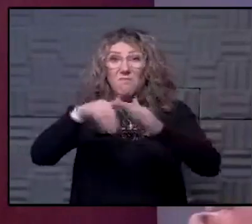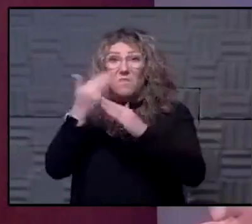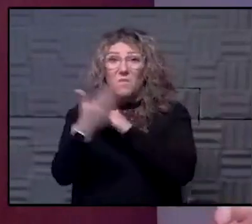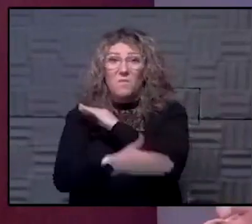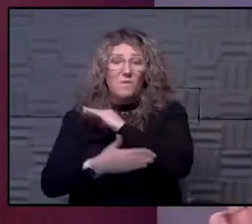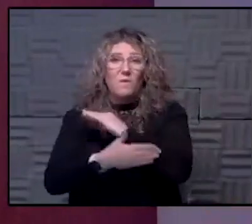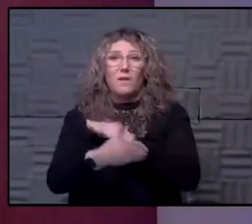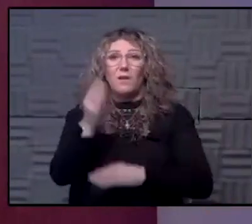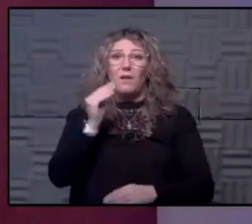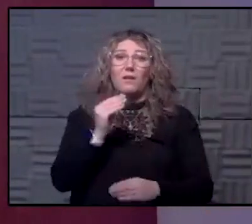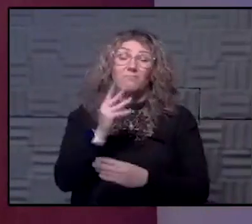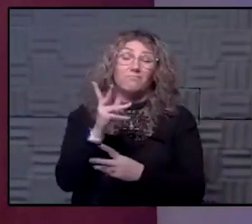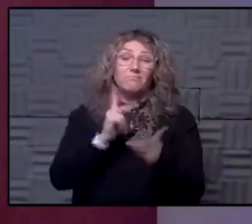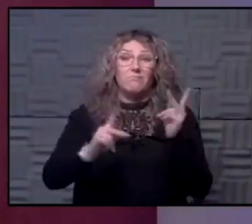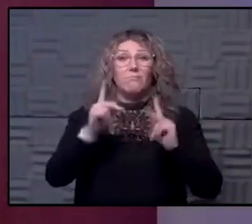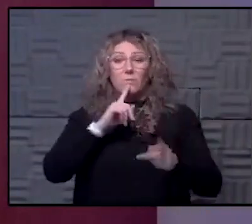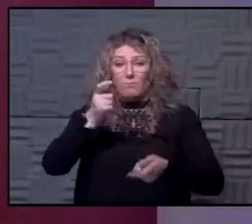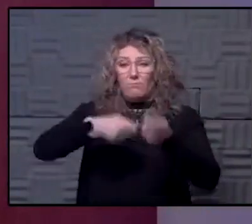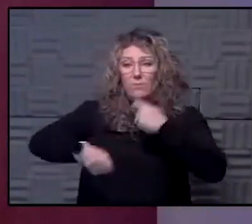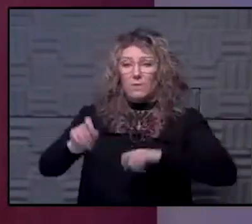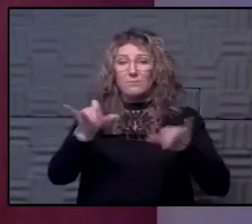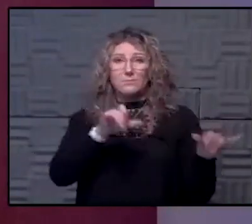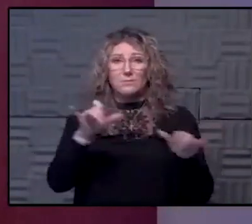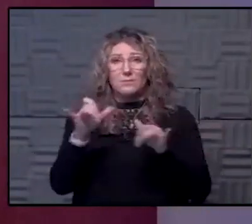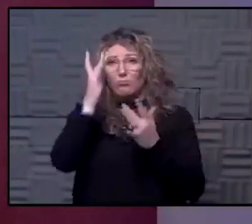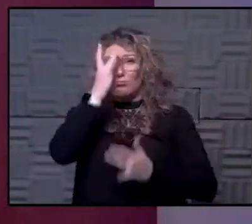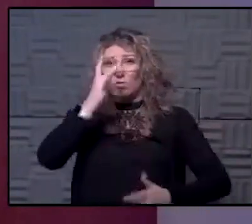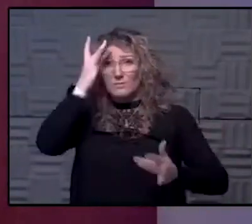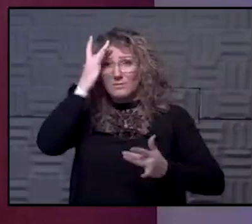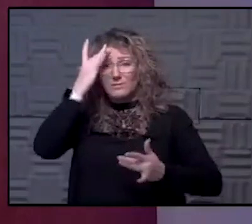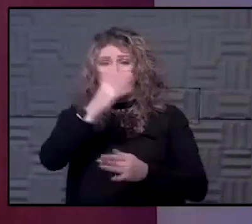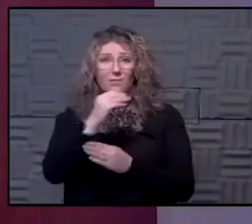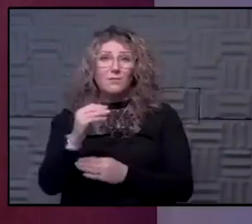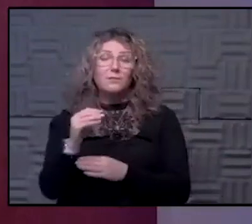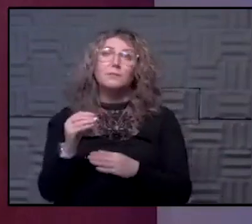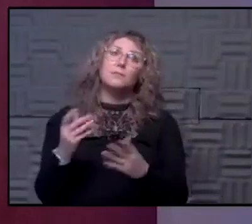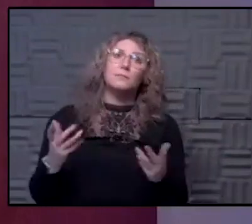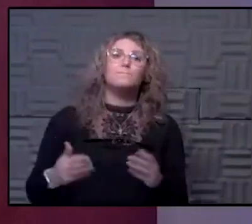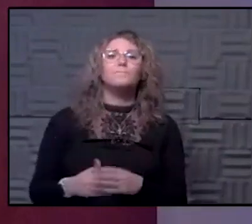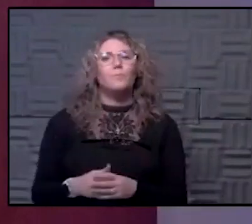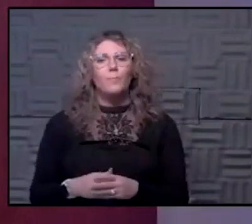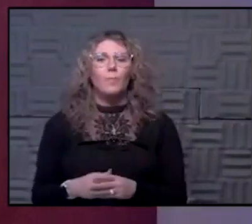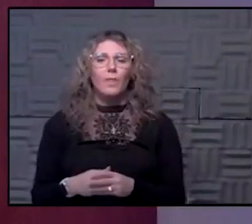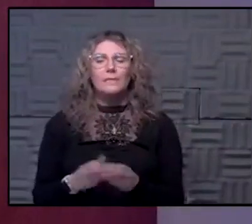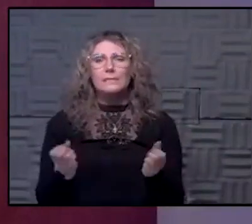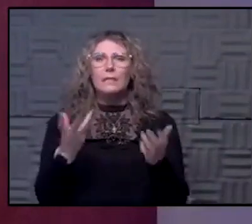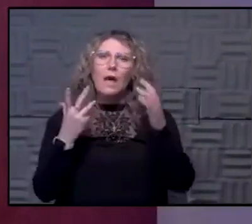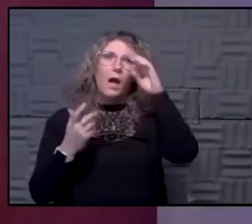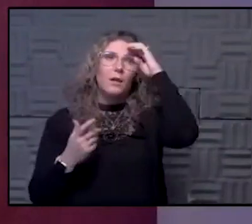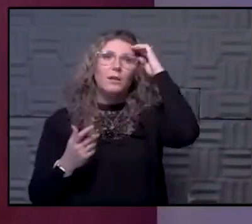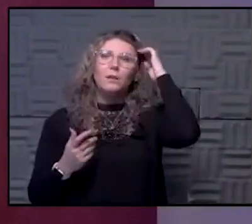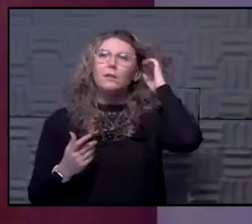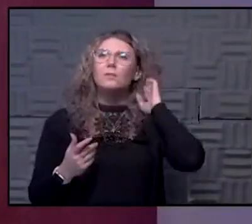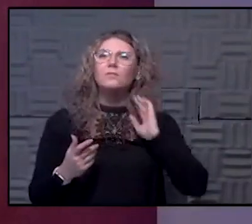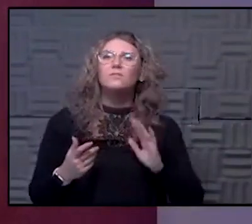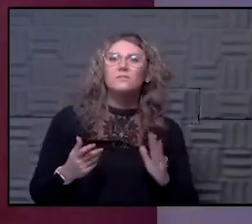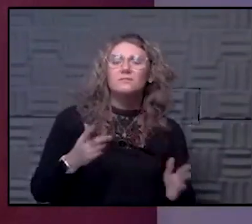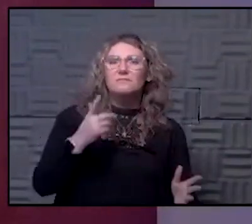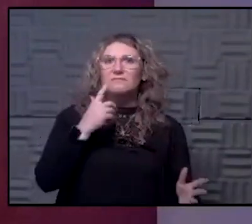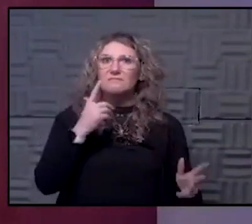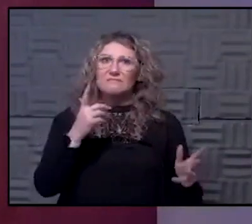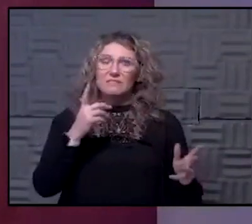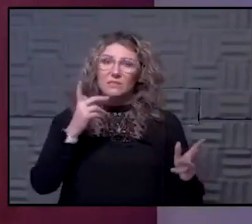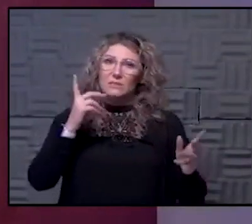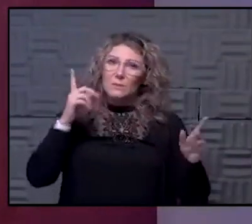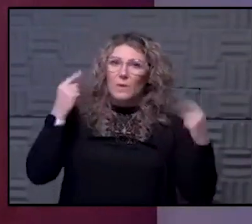were getting transplanted for similar disease in the same places, and it's a lot of logistical nightmares